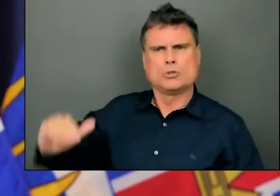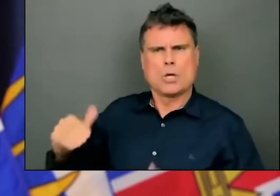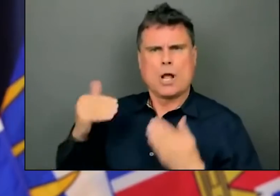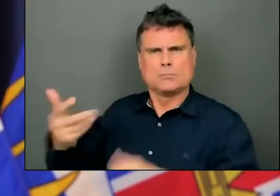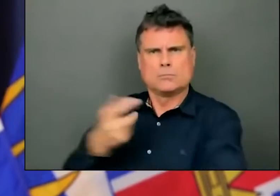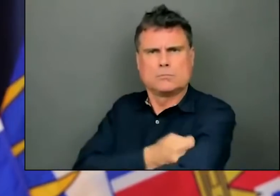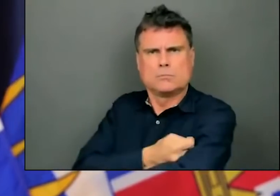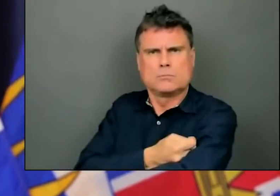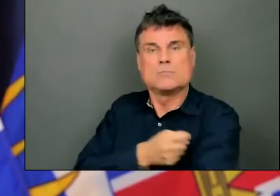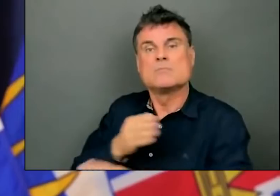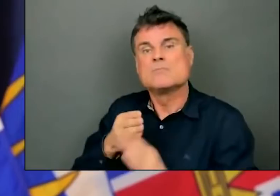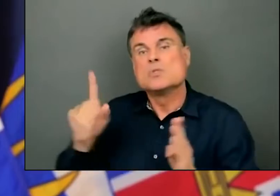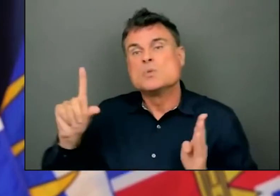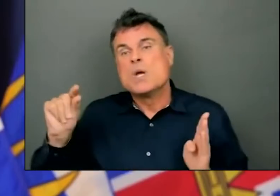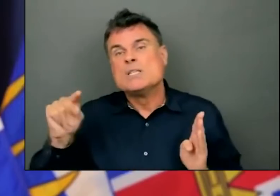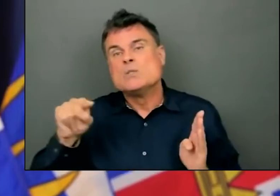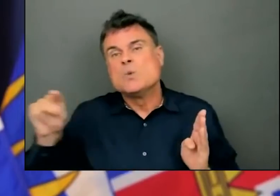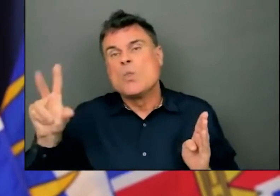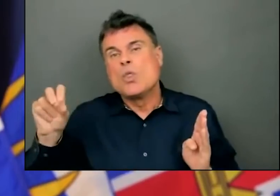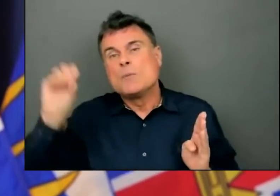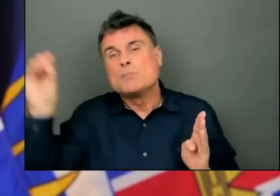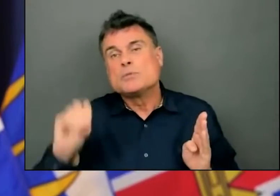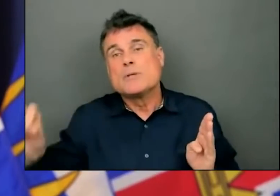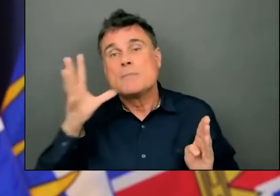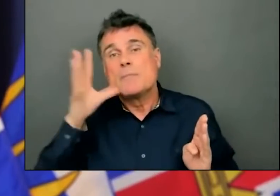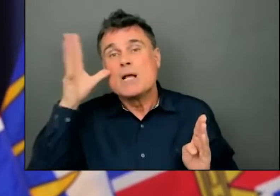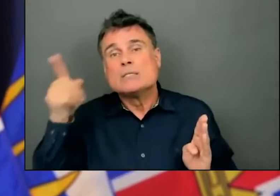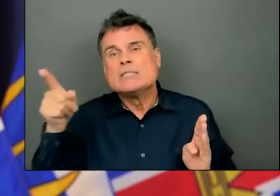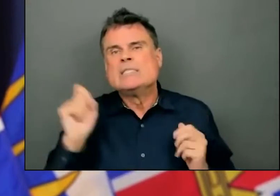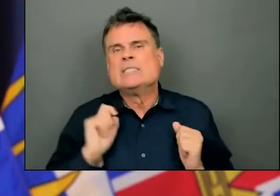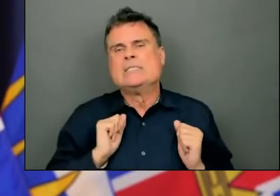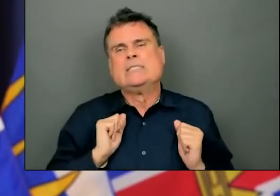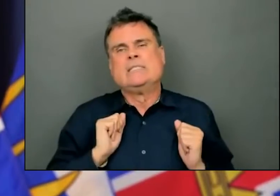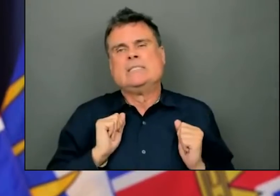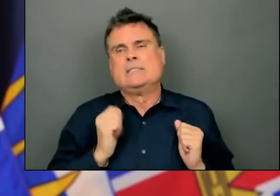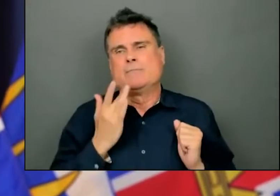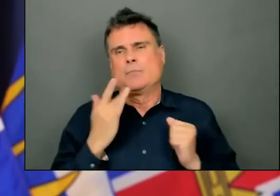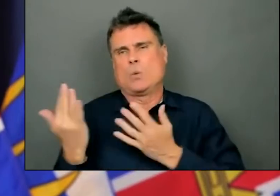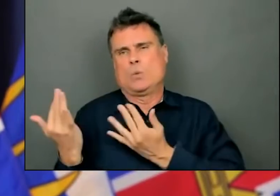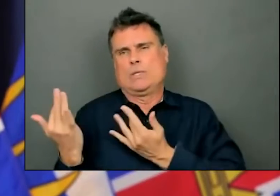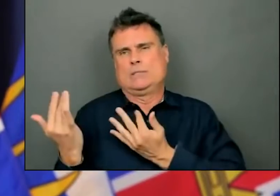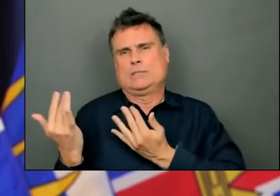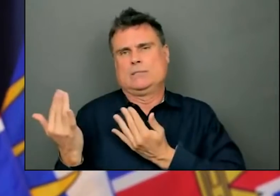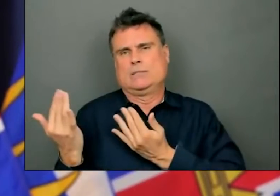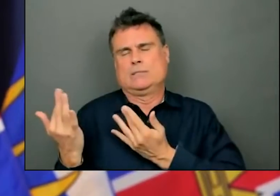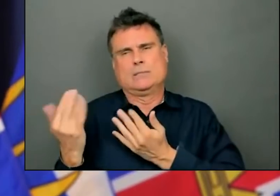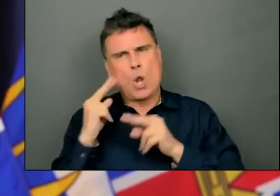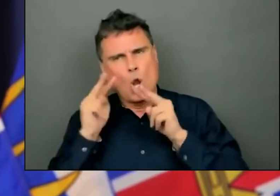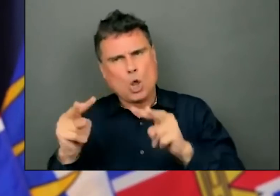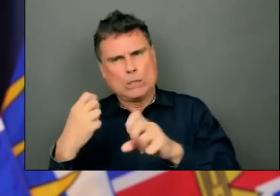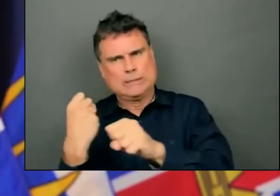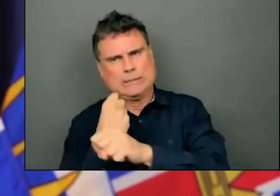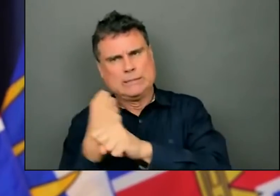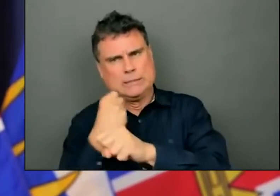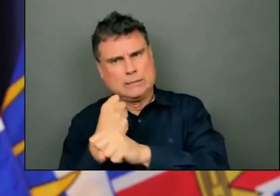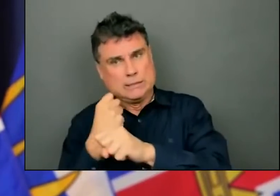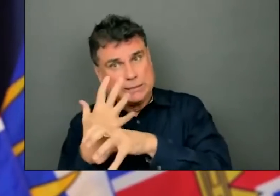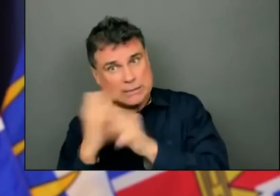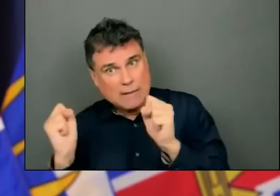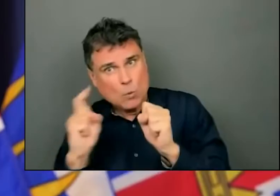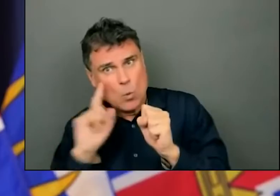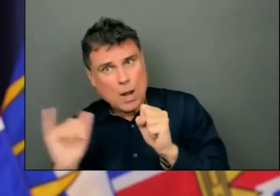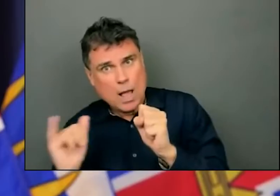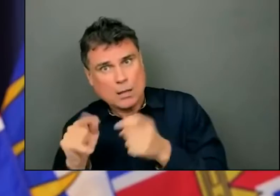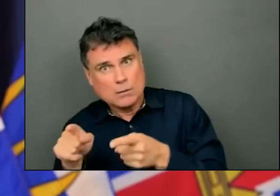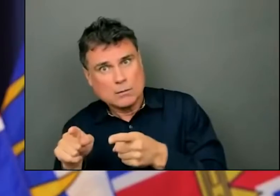wanted to understand more and wait until they saw more information, more data about the vaccine. We now know